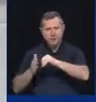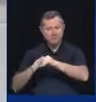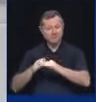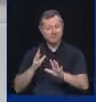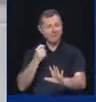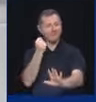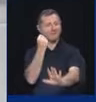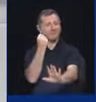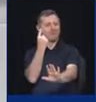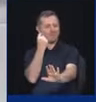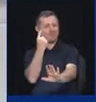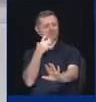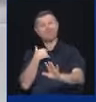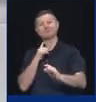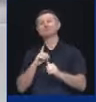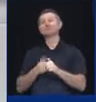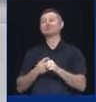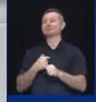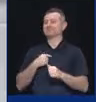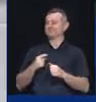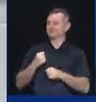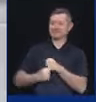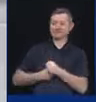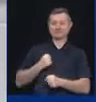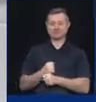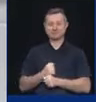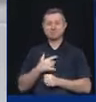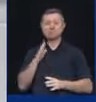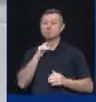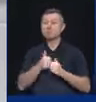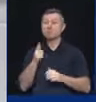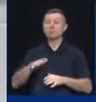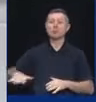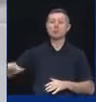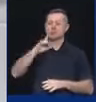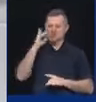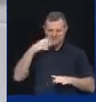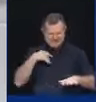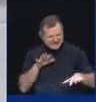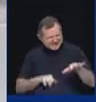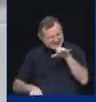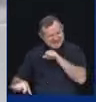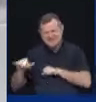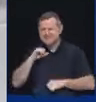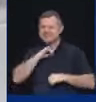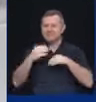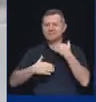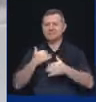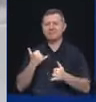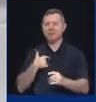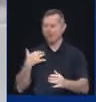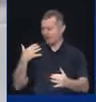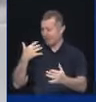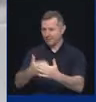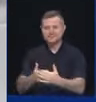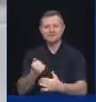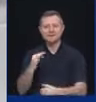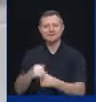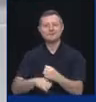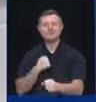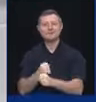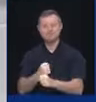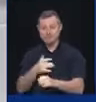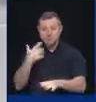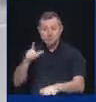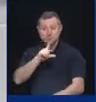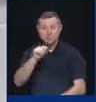being the most difficult, until this year. The 2021 Tribeca Film Festival, our